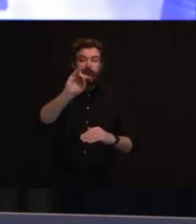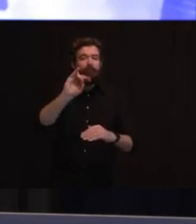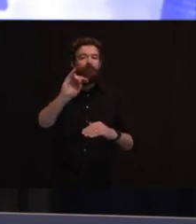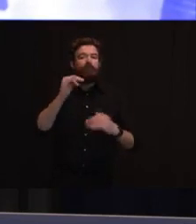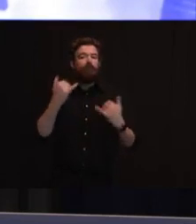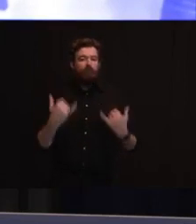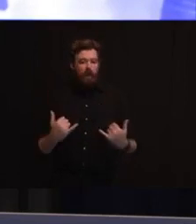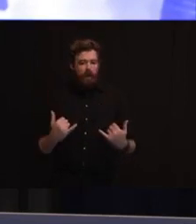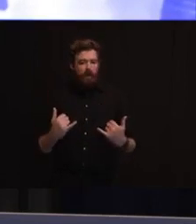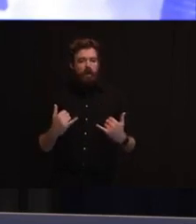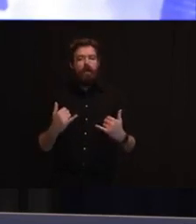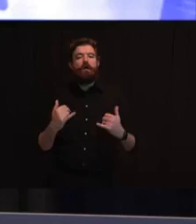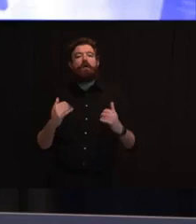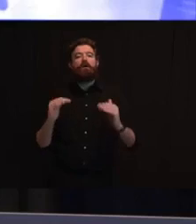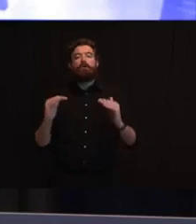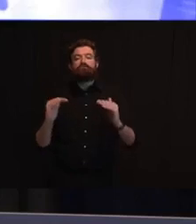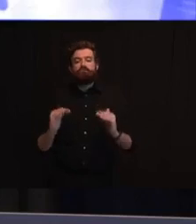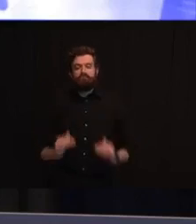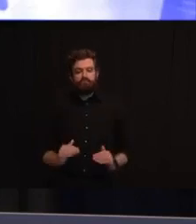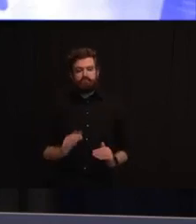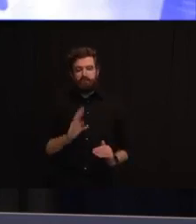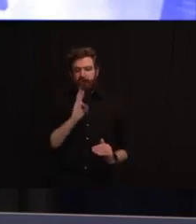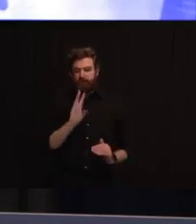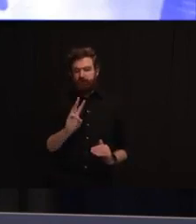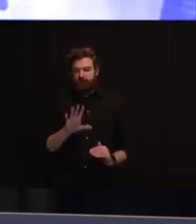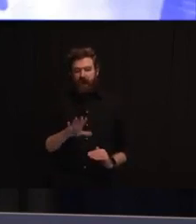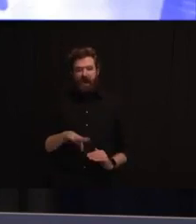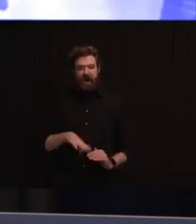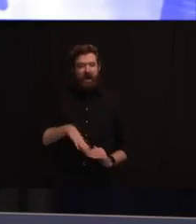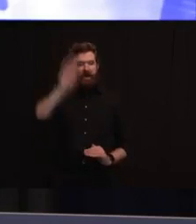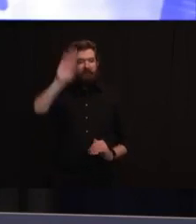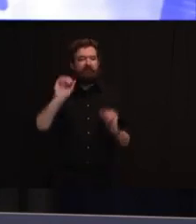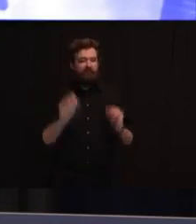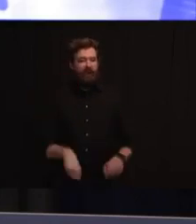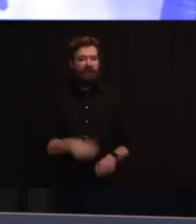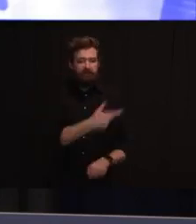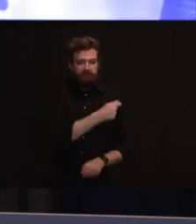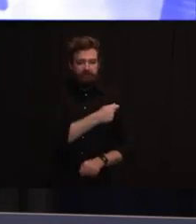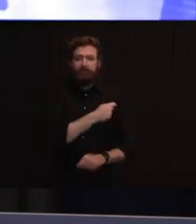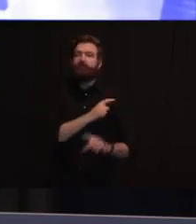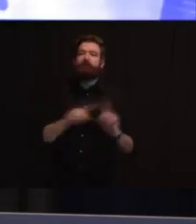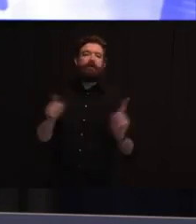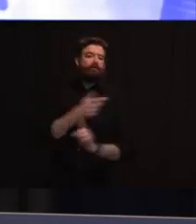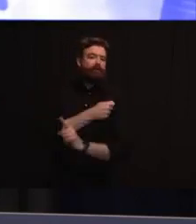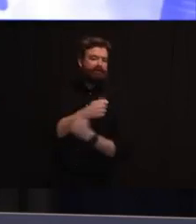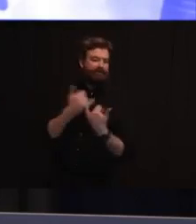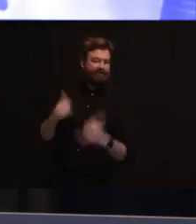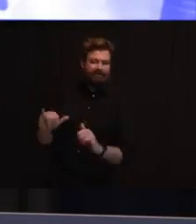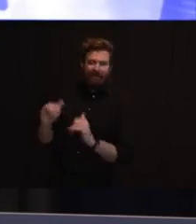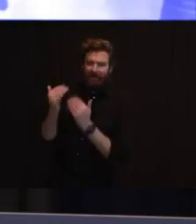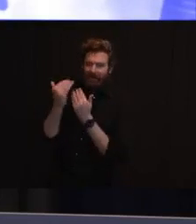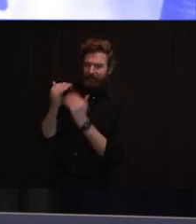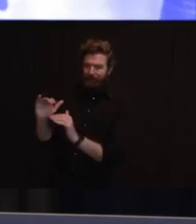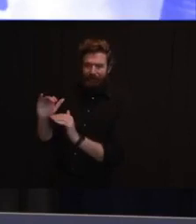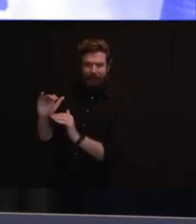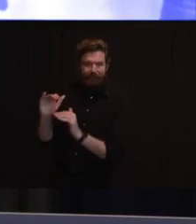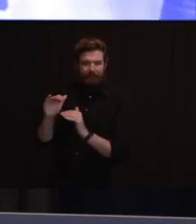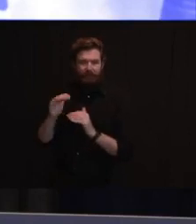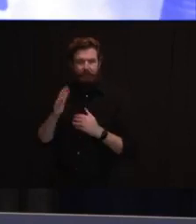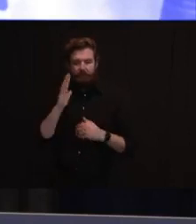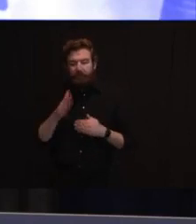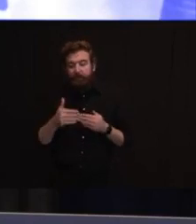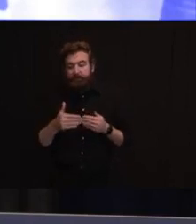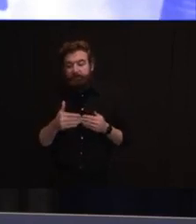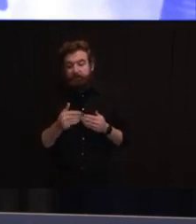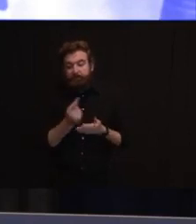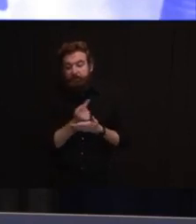is still extremely limited and will be for some time. There will be more vaccine with each